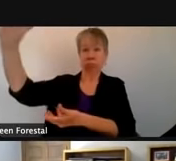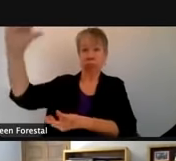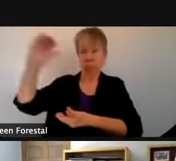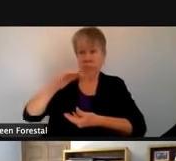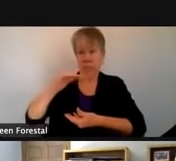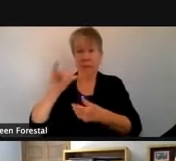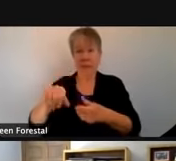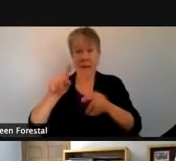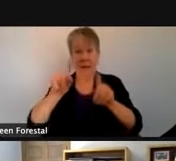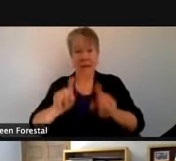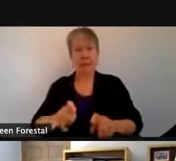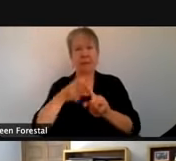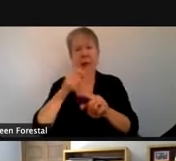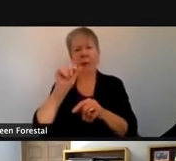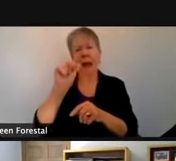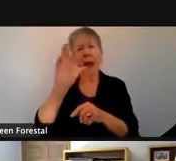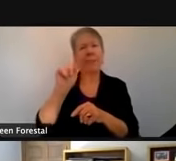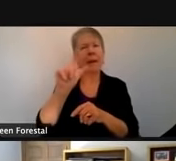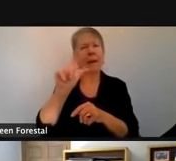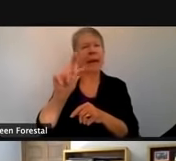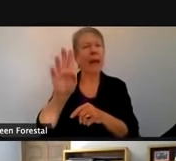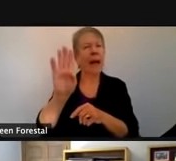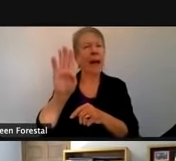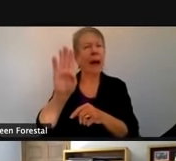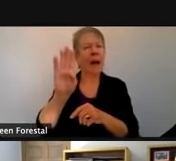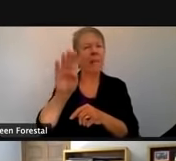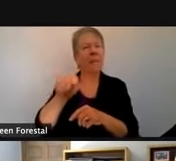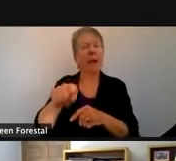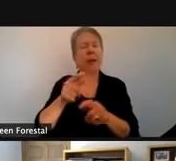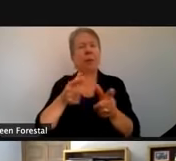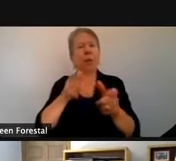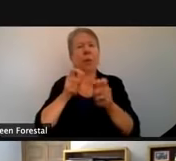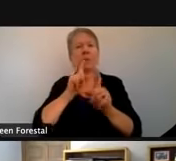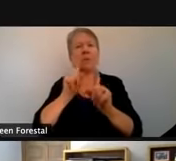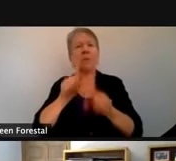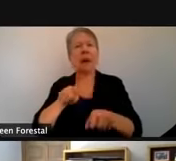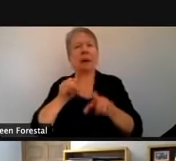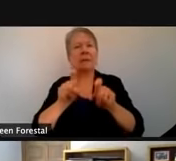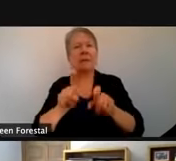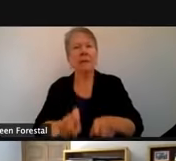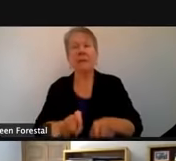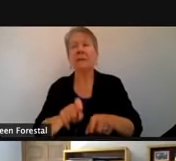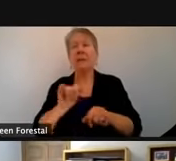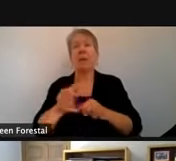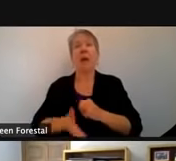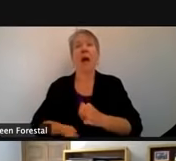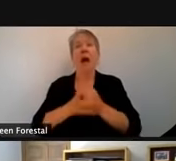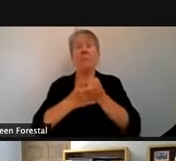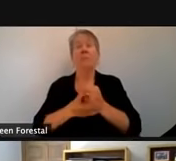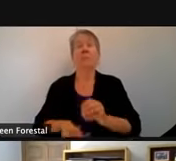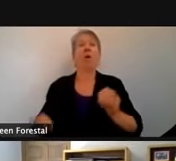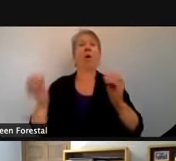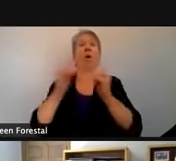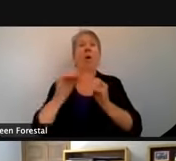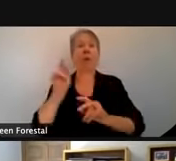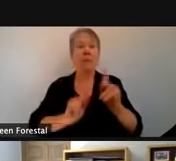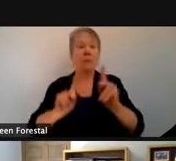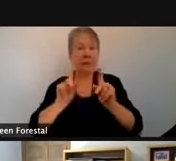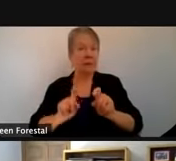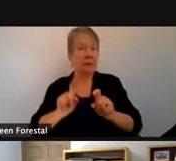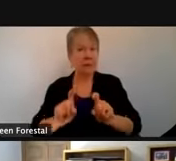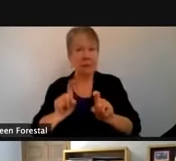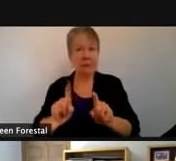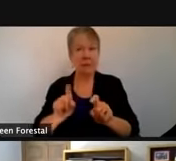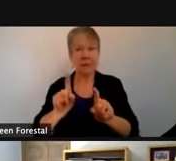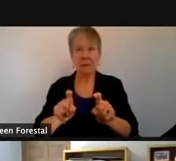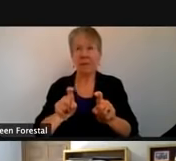to and even almost, in fact, if they all get used in this 12-week or 3-month period, almost